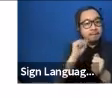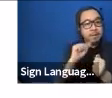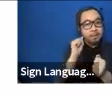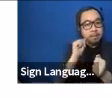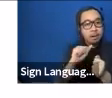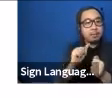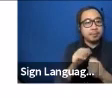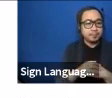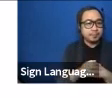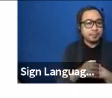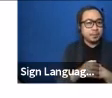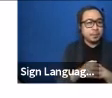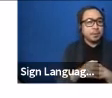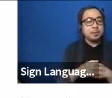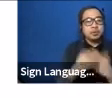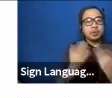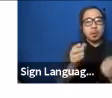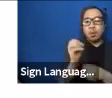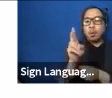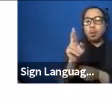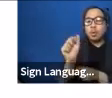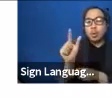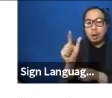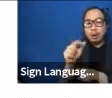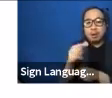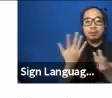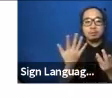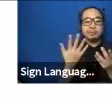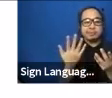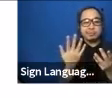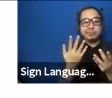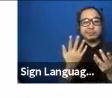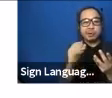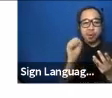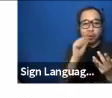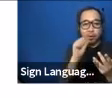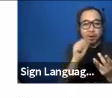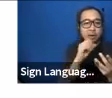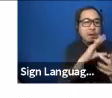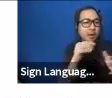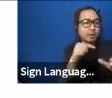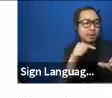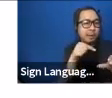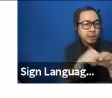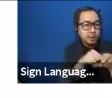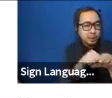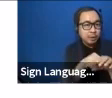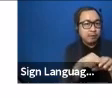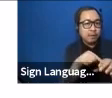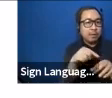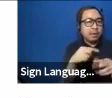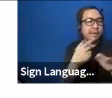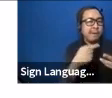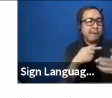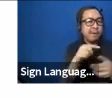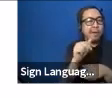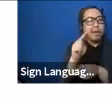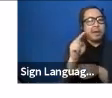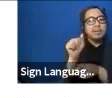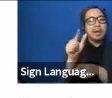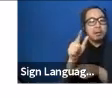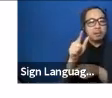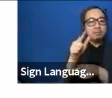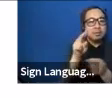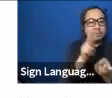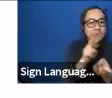insertive anal sex was the most prevalent sexual behavior with transgender sex worker. 50% did insertive anal sex with,